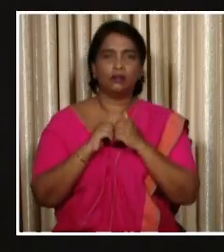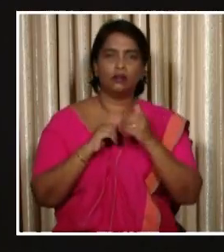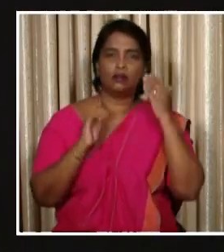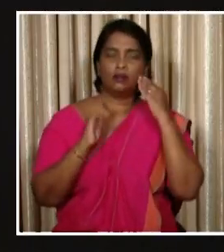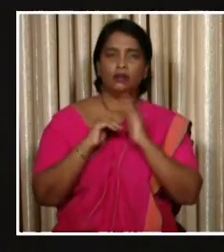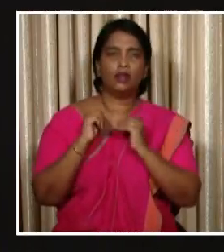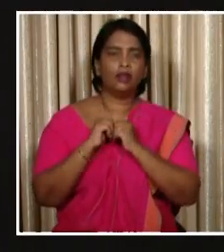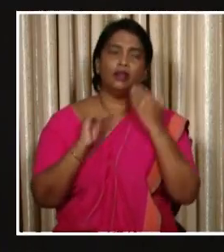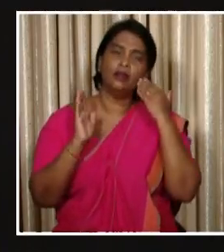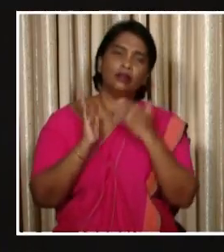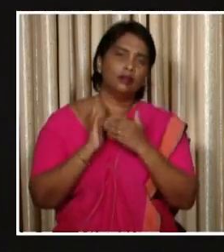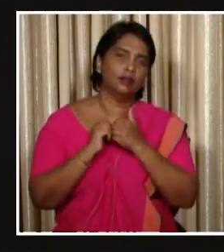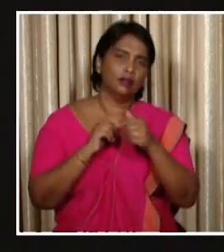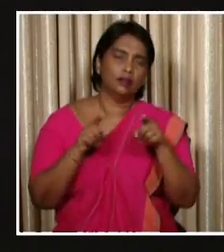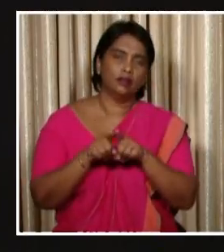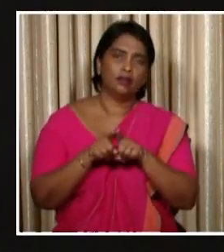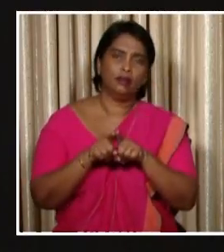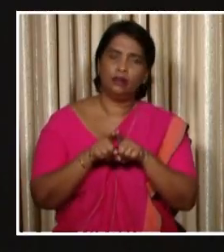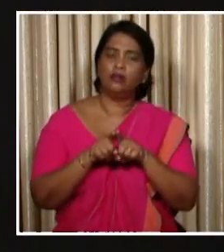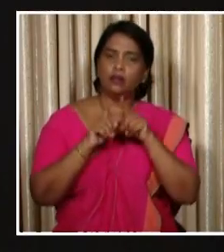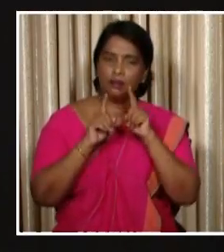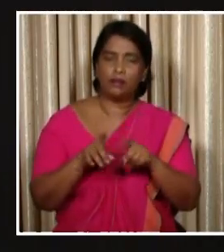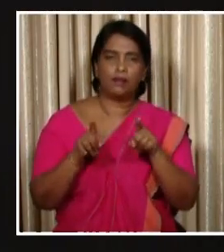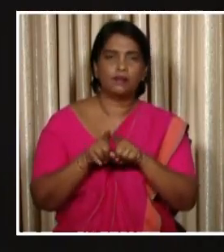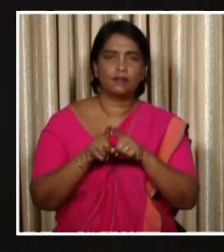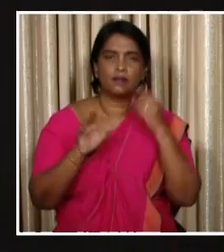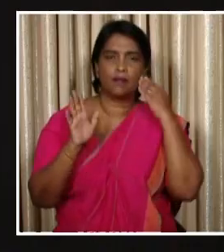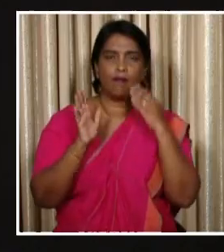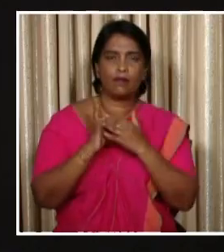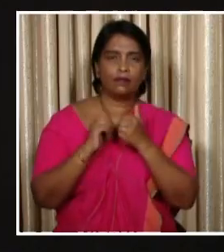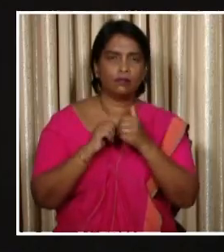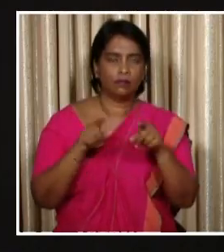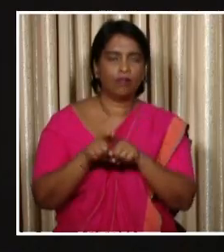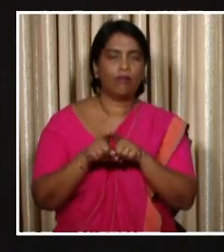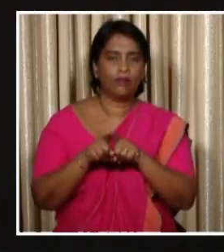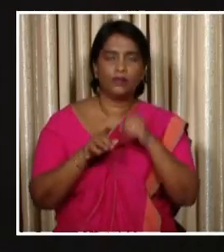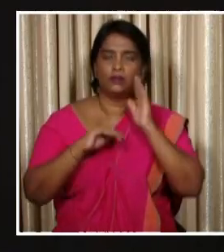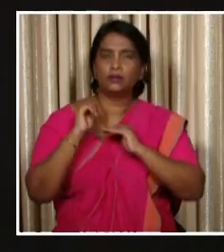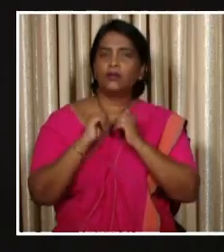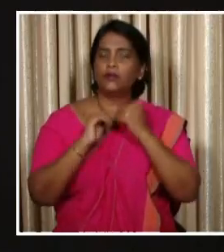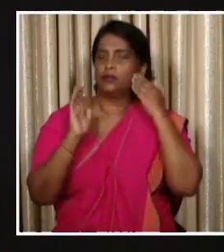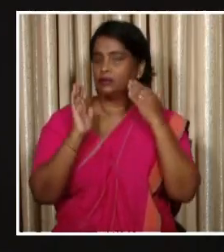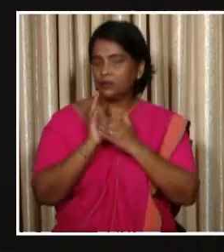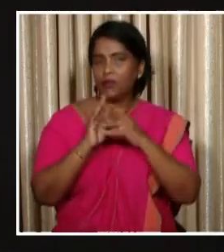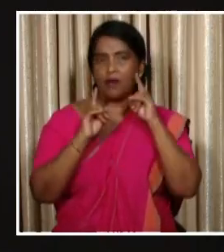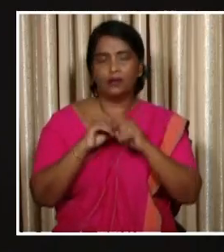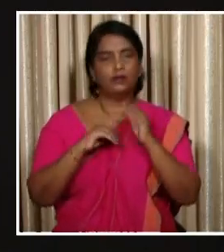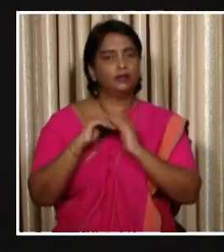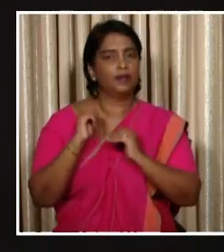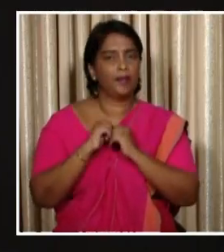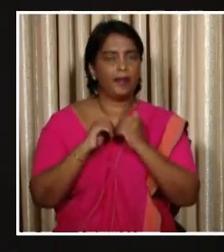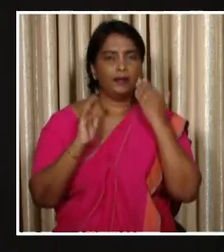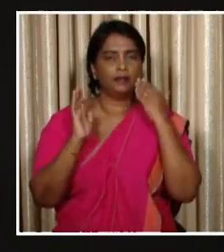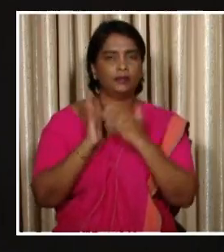to travel, as a destination for families to travel, as one of the best destinations. The beaches that we